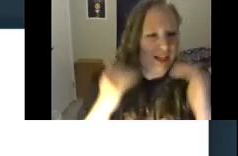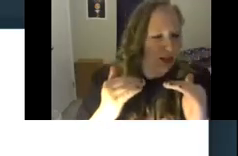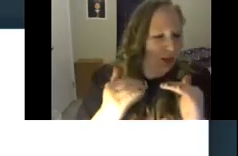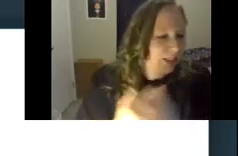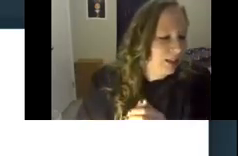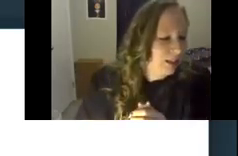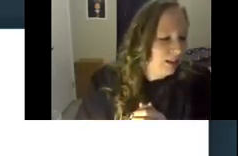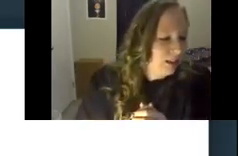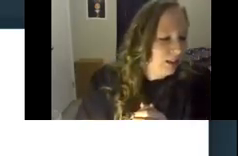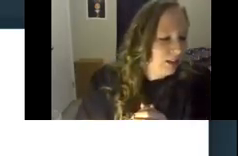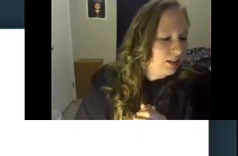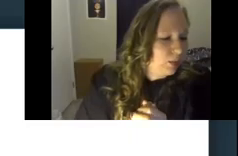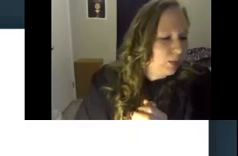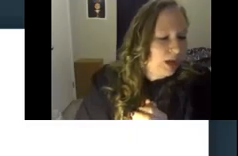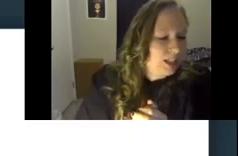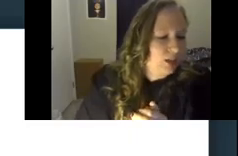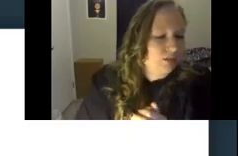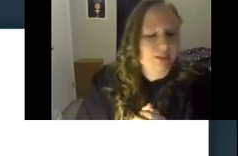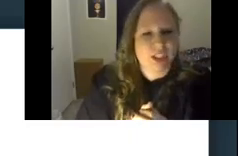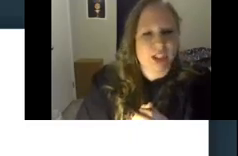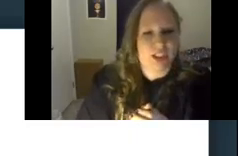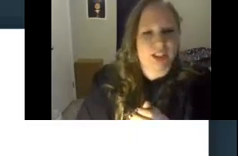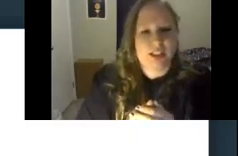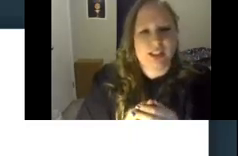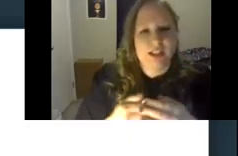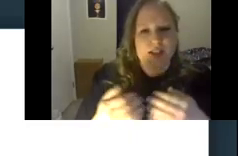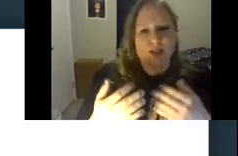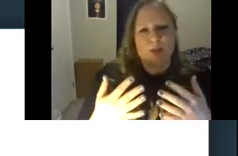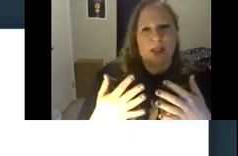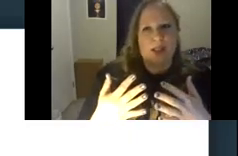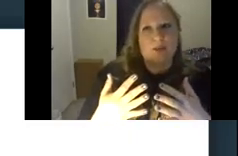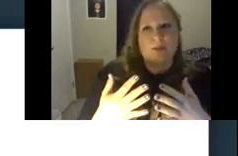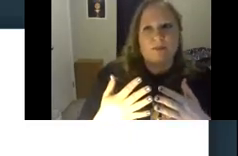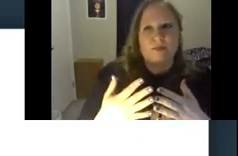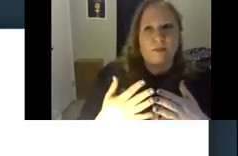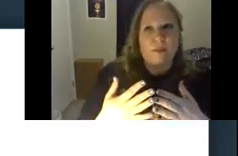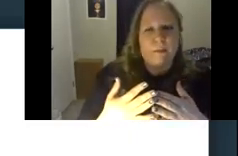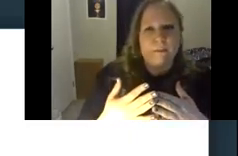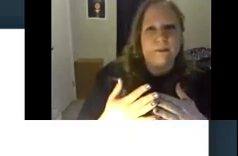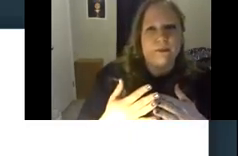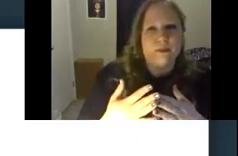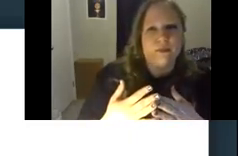And the next one. What is your favorite color? So it'll be